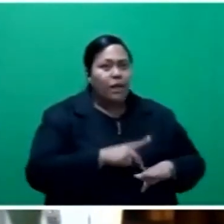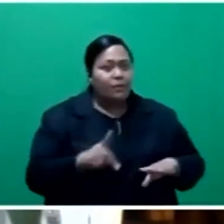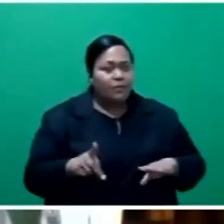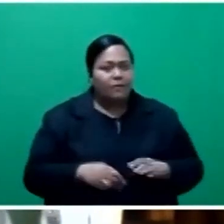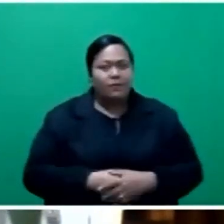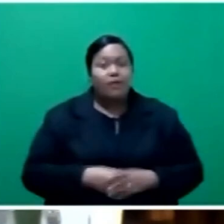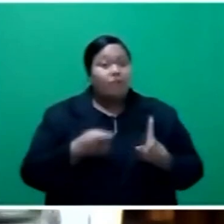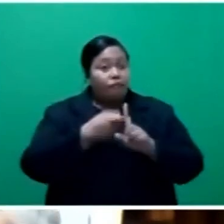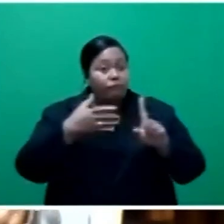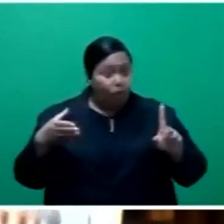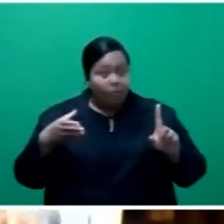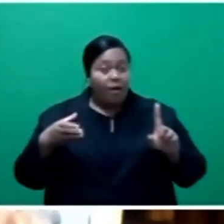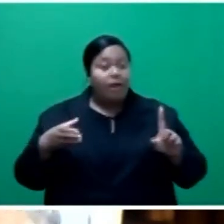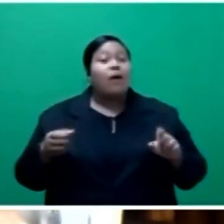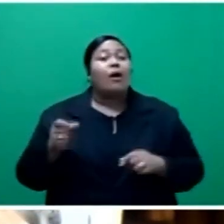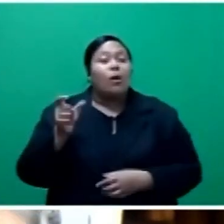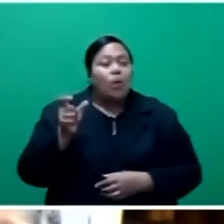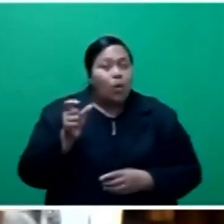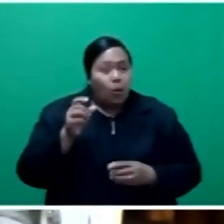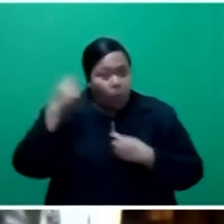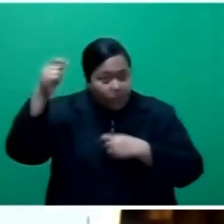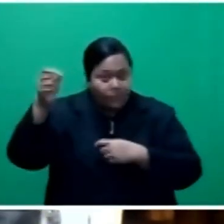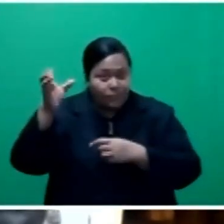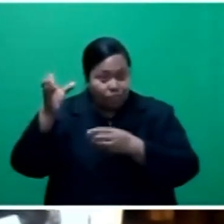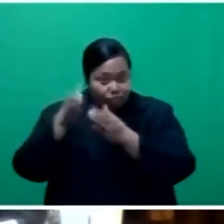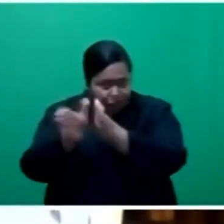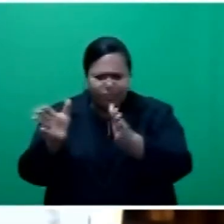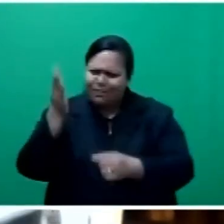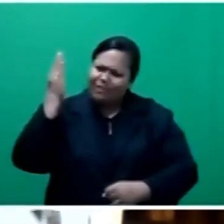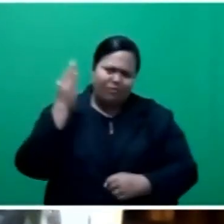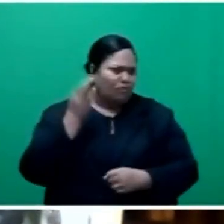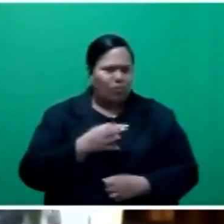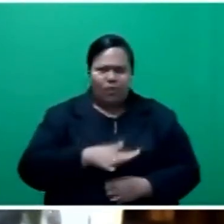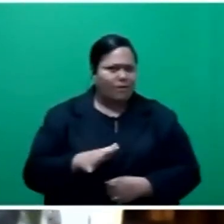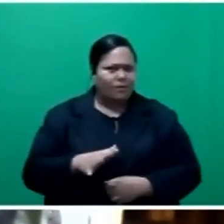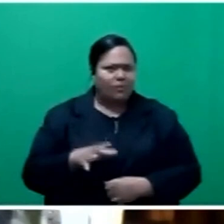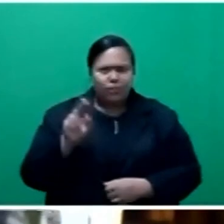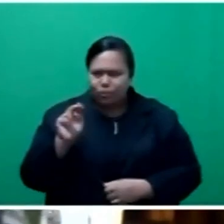former Auditor General refused to do exit meetings. Refused.